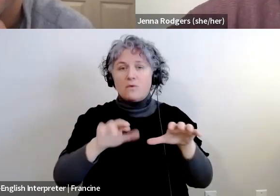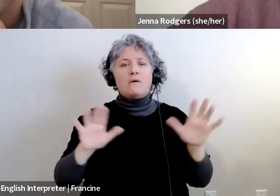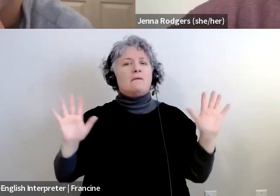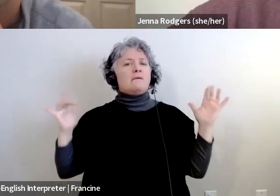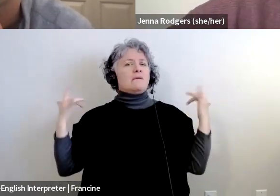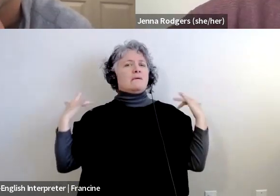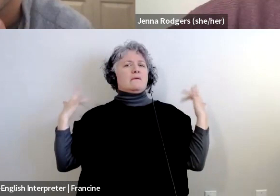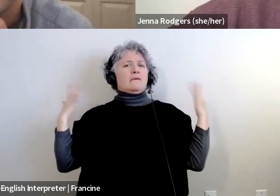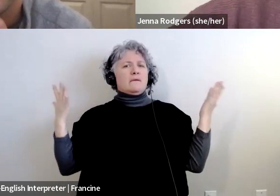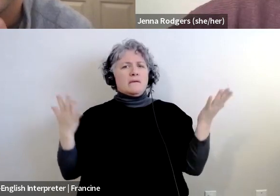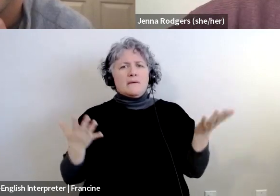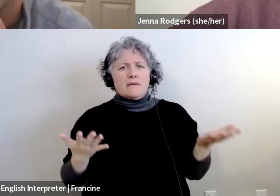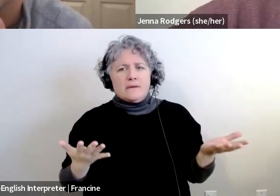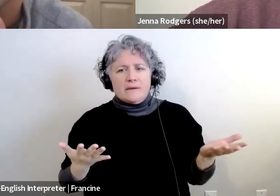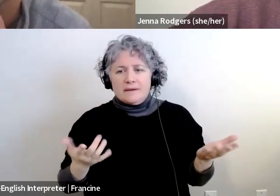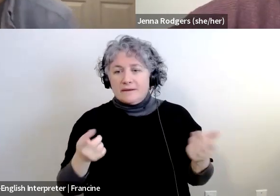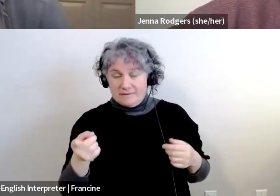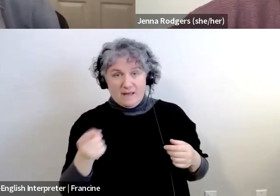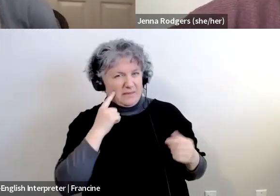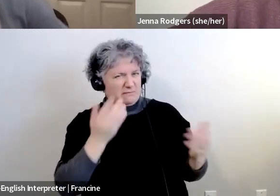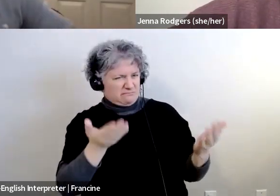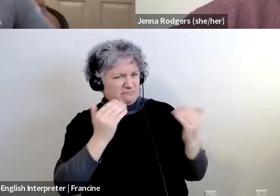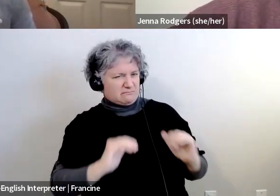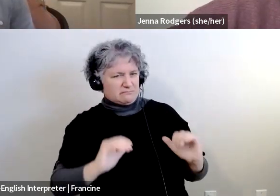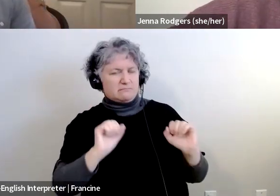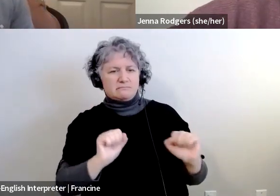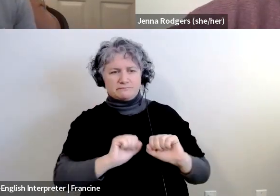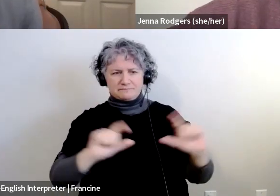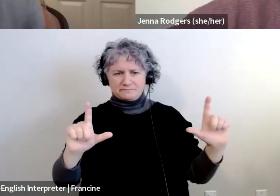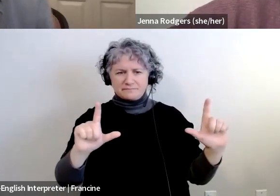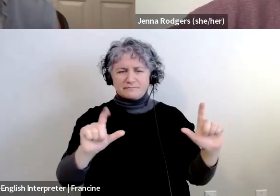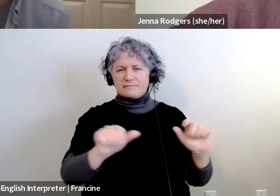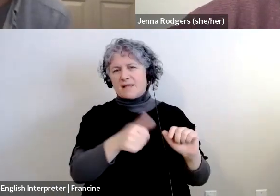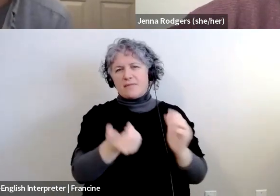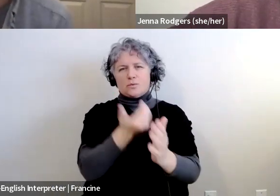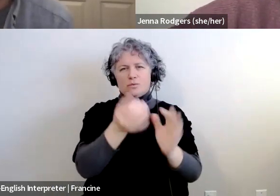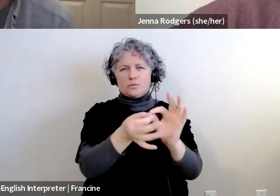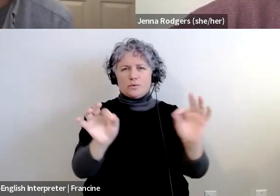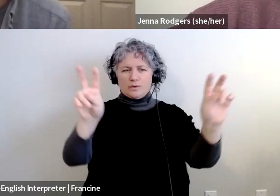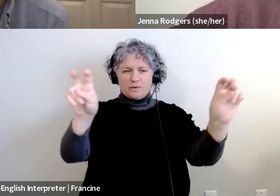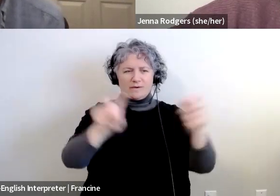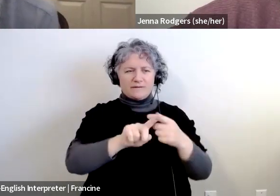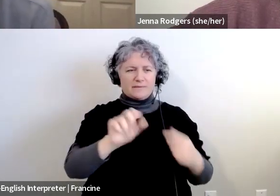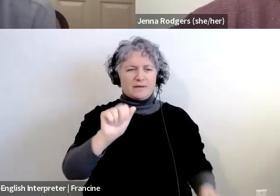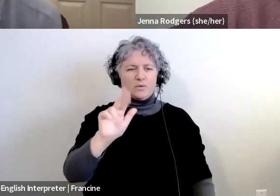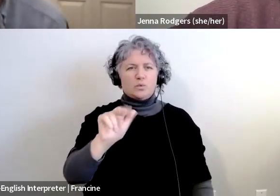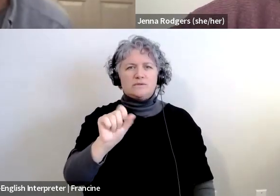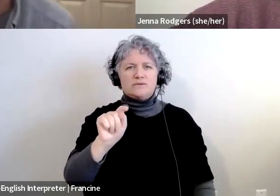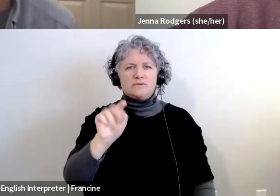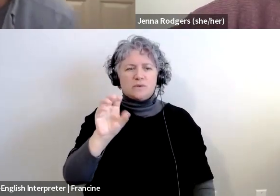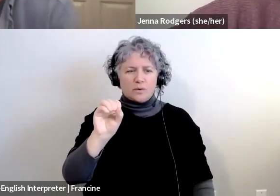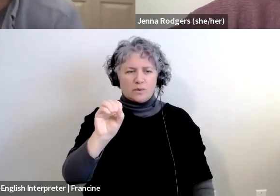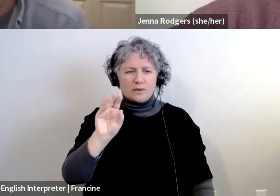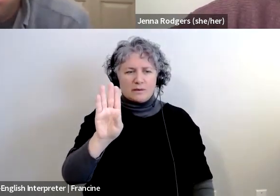We can step into the next slide here, where we've got another quote just from, this one's from Augusto Boal, who says, "We cannot